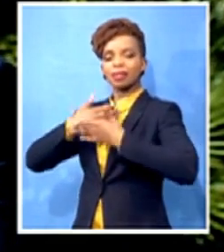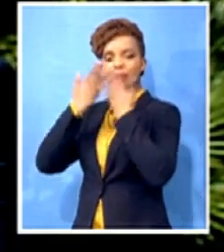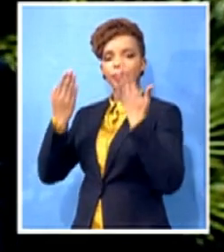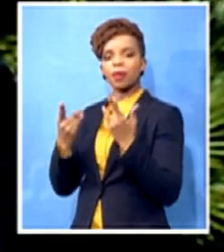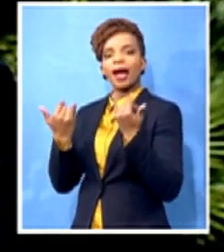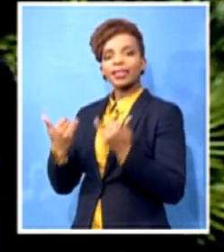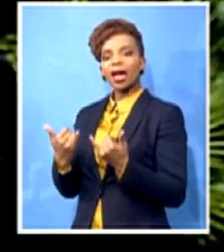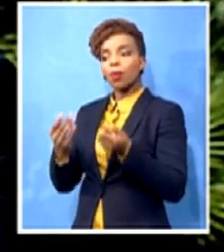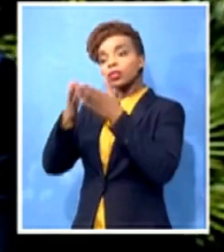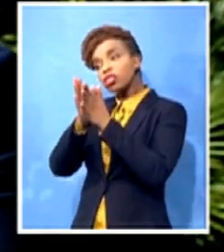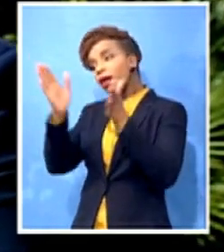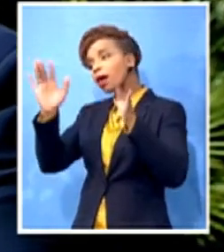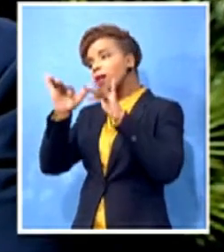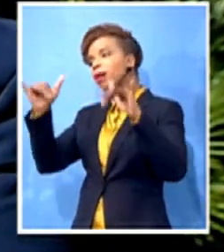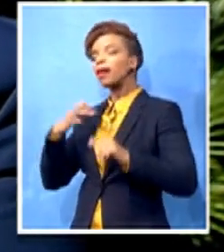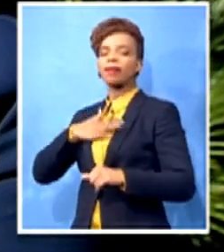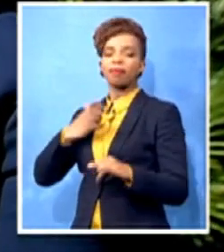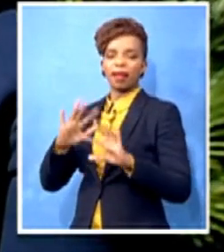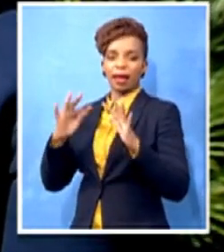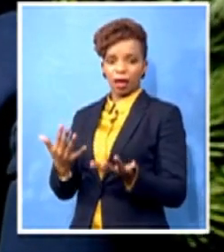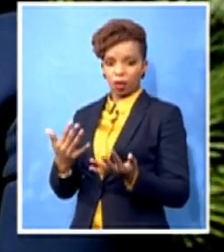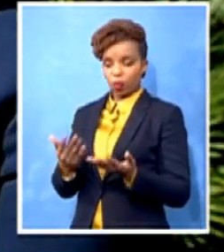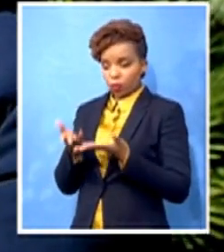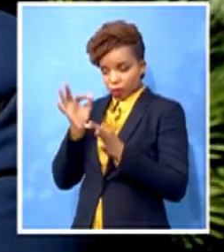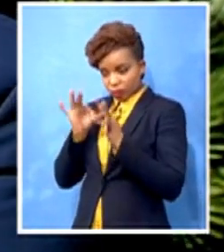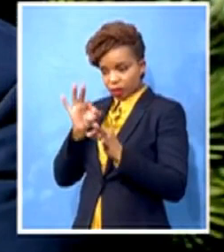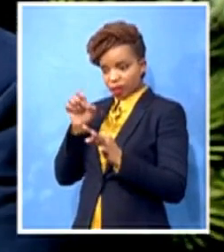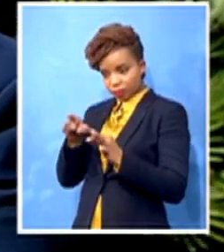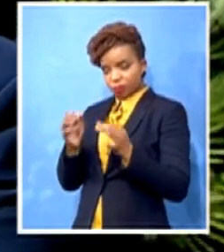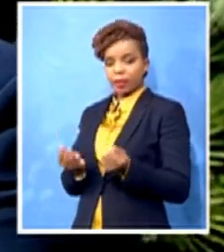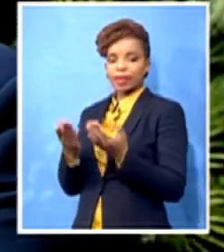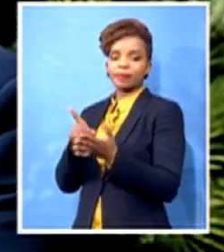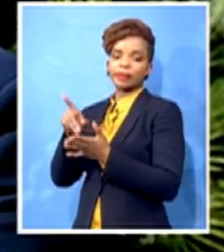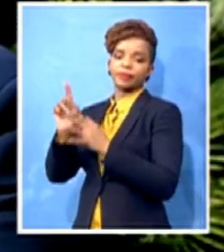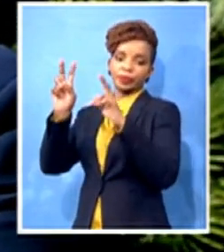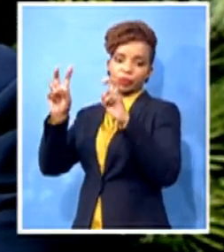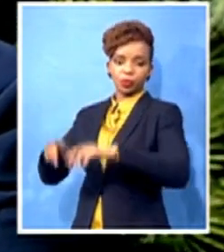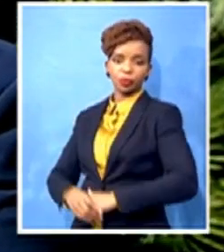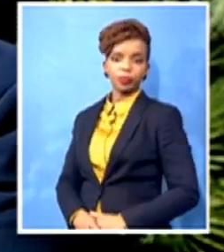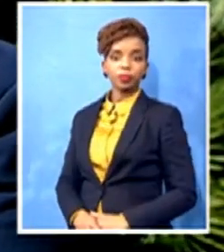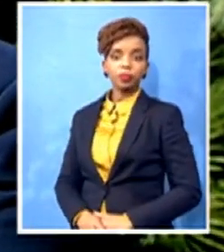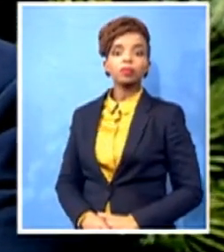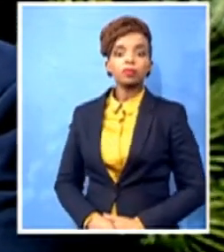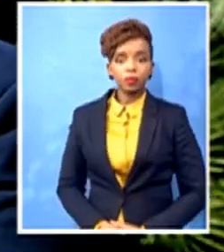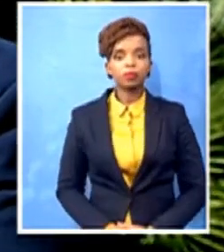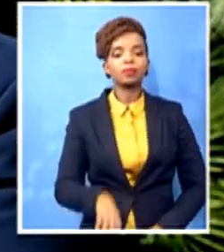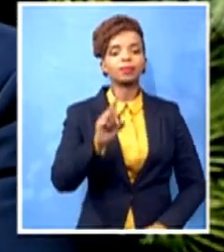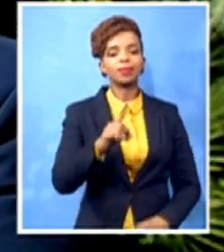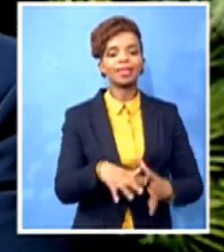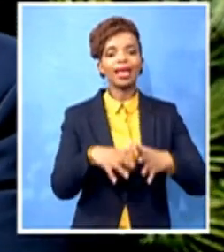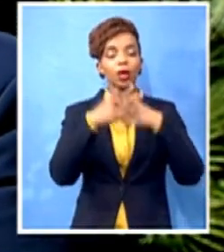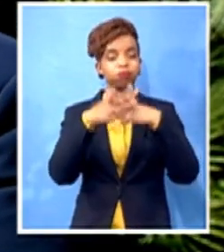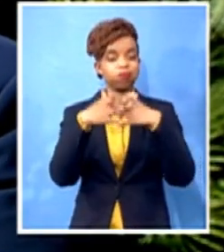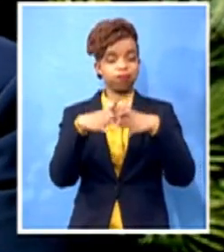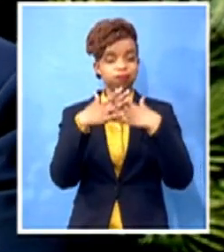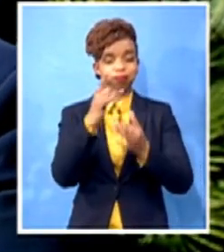metro, especially in terms of service delivery? There's extreme displeasure with the chaos that's happening in this municipality, both at